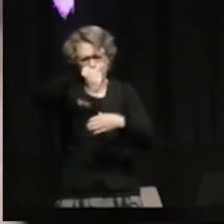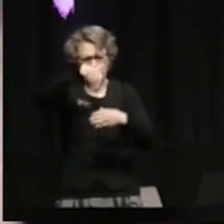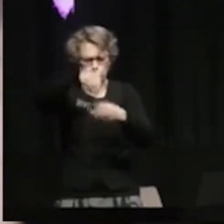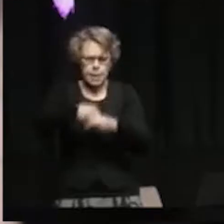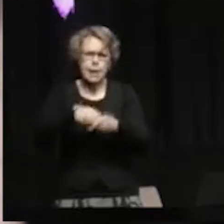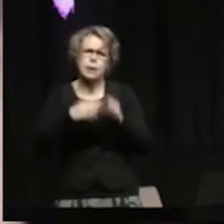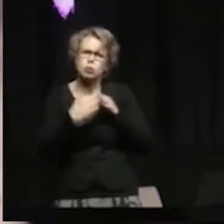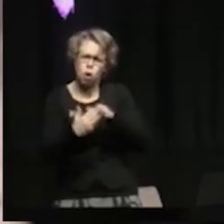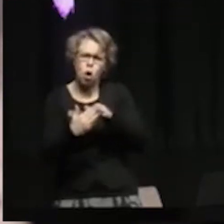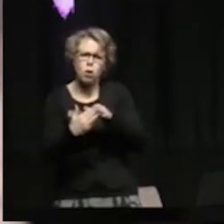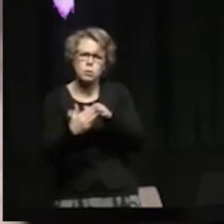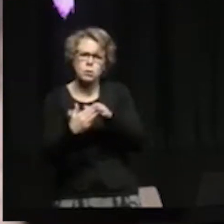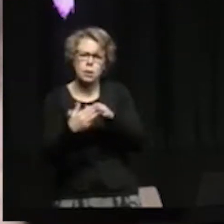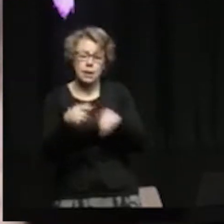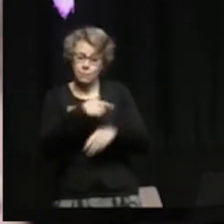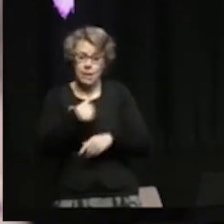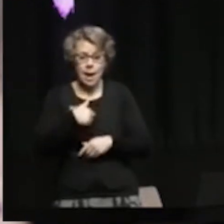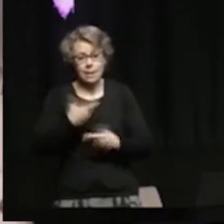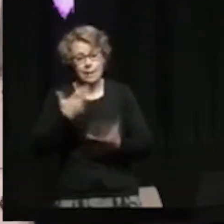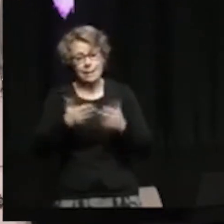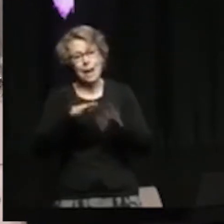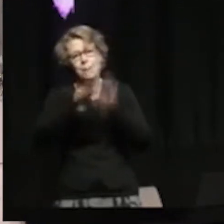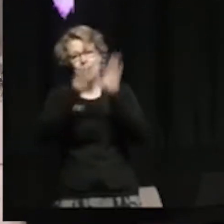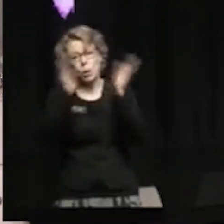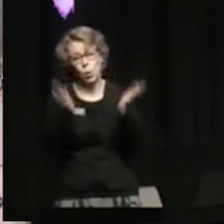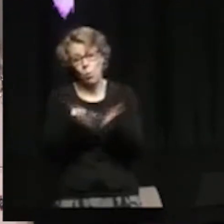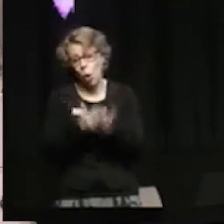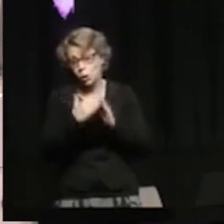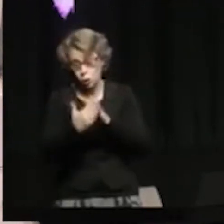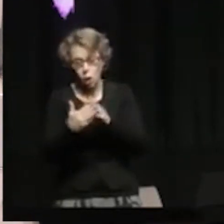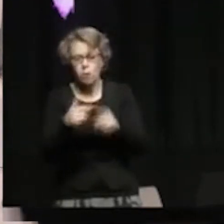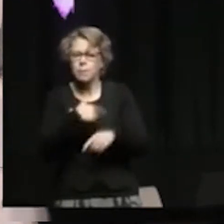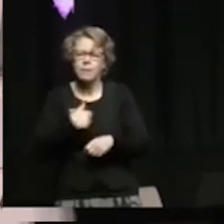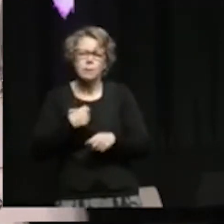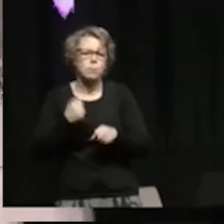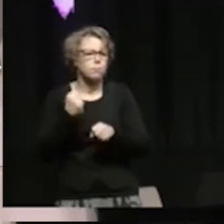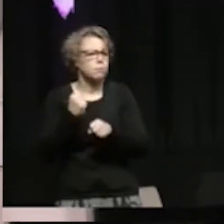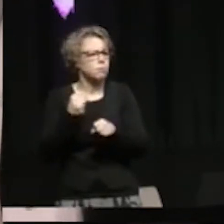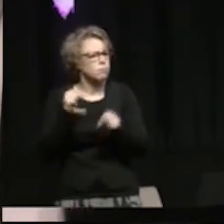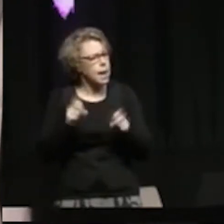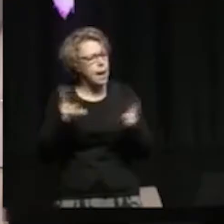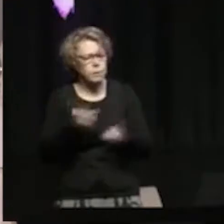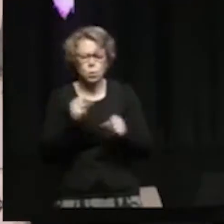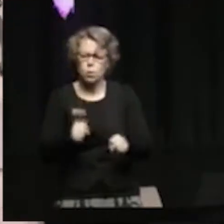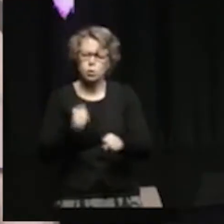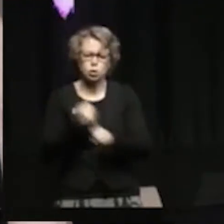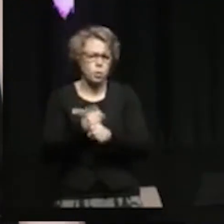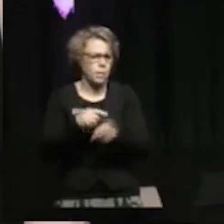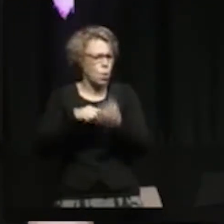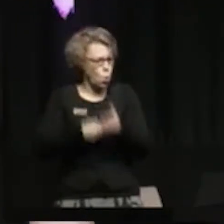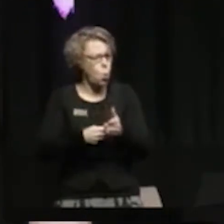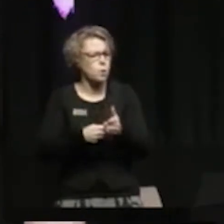inclusive city. And even though we are such a global city, we have to work hard. I just give you a